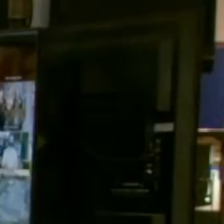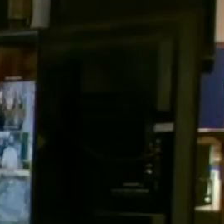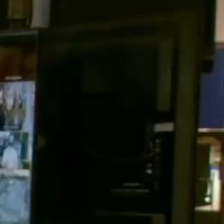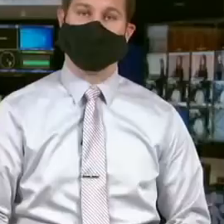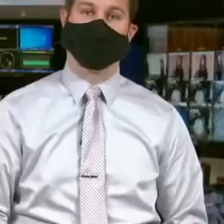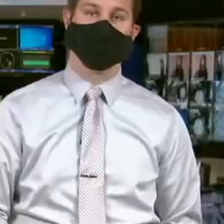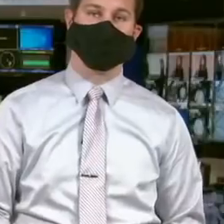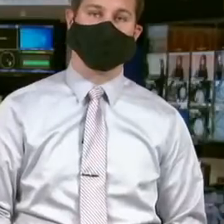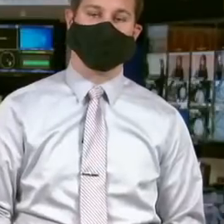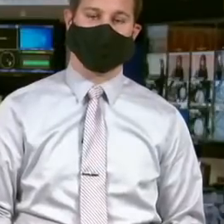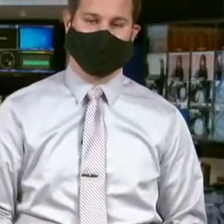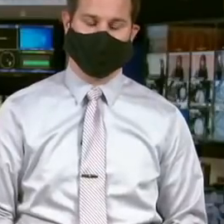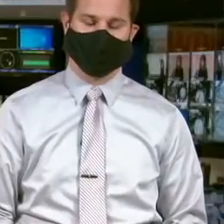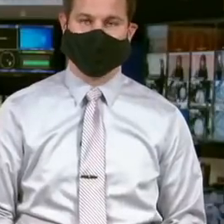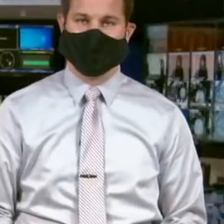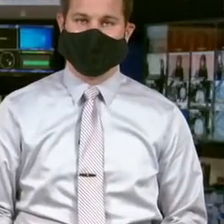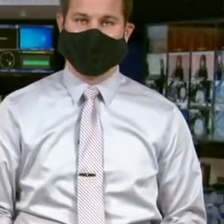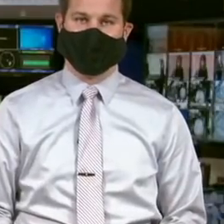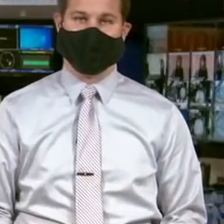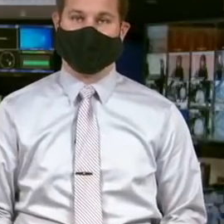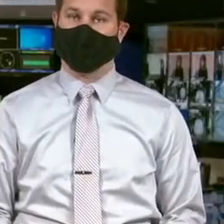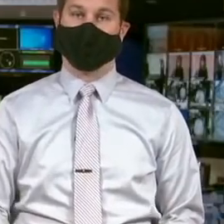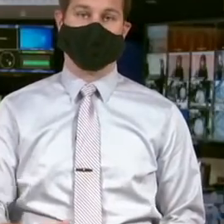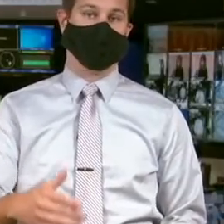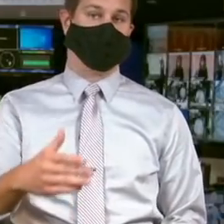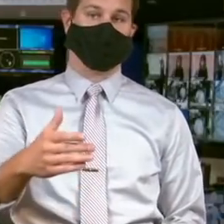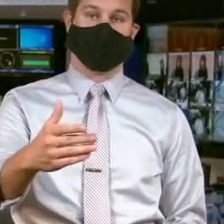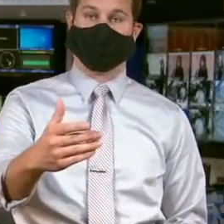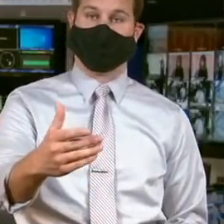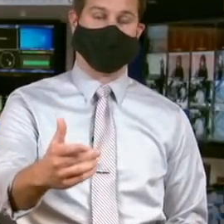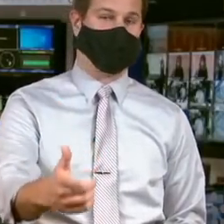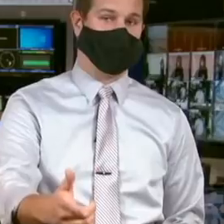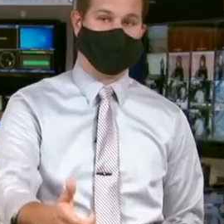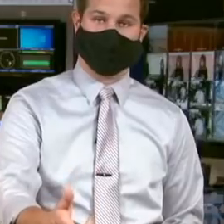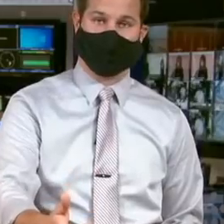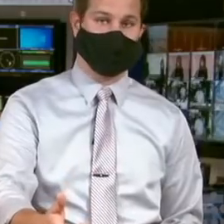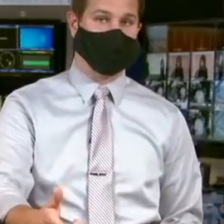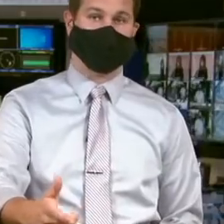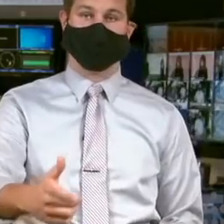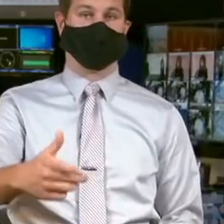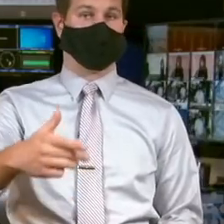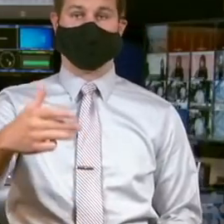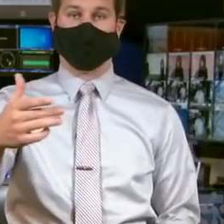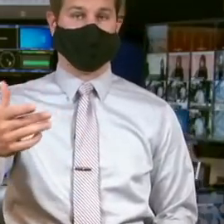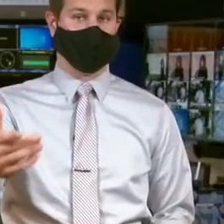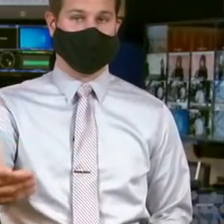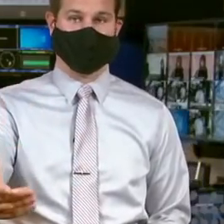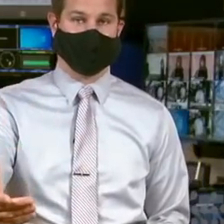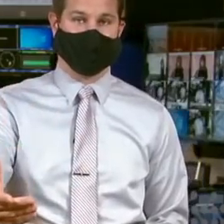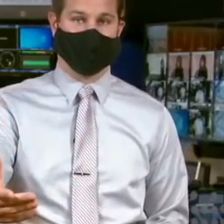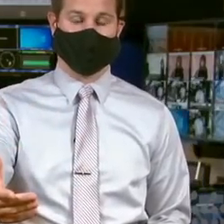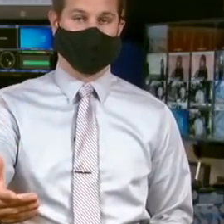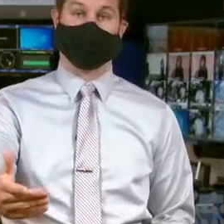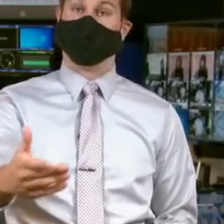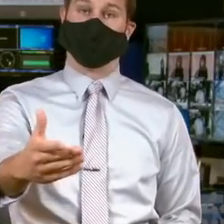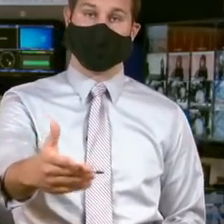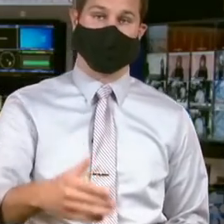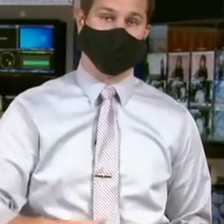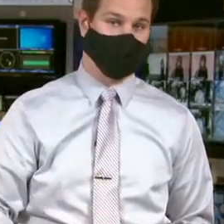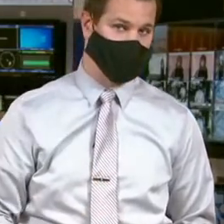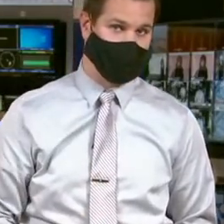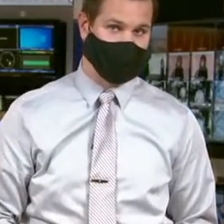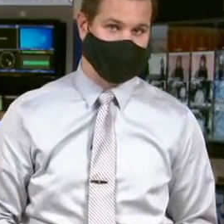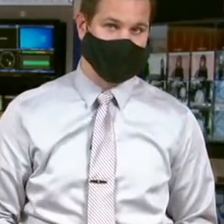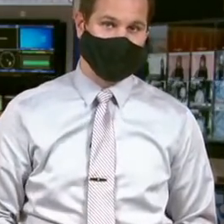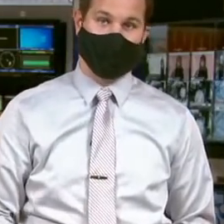vocal Republican members in the House. That includes Representative Nino Vitale, who is very vocal against the governor, calls him